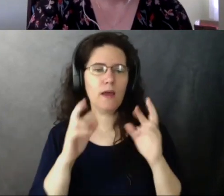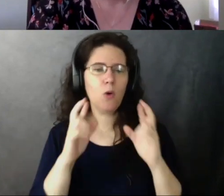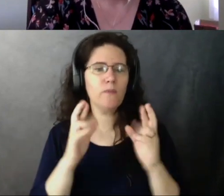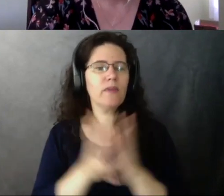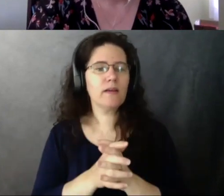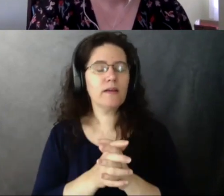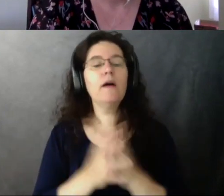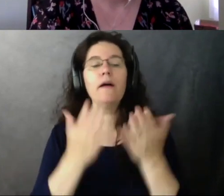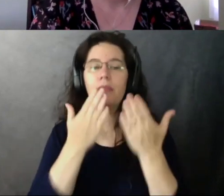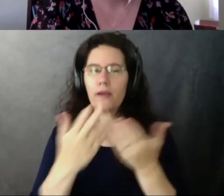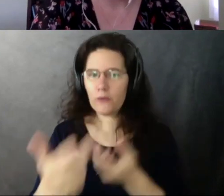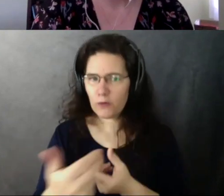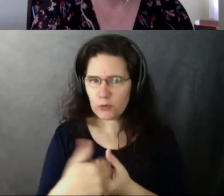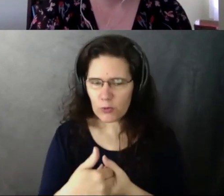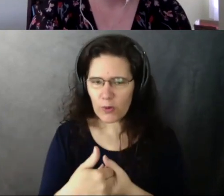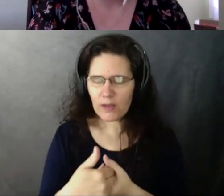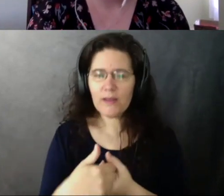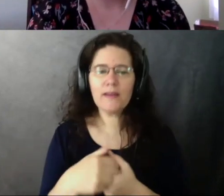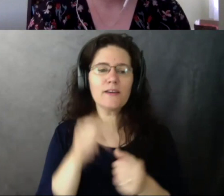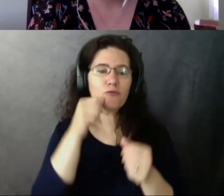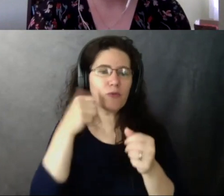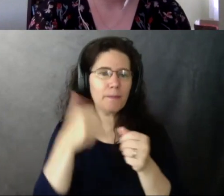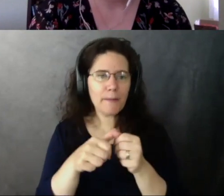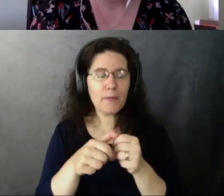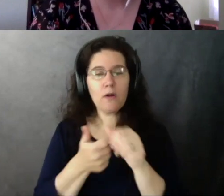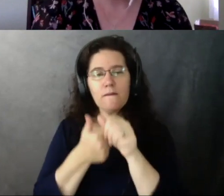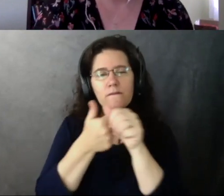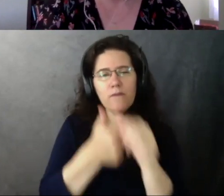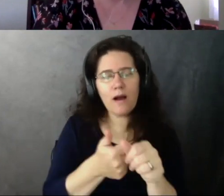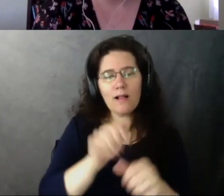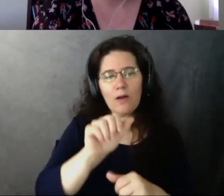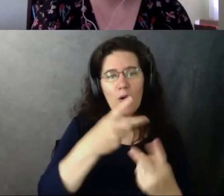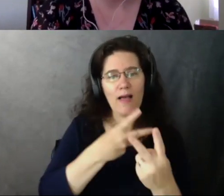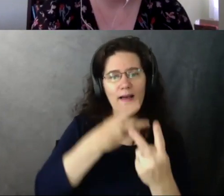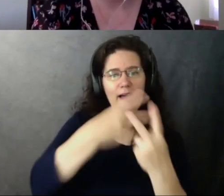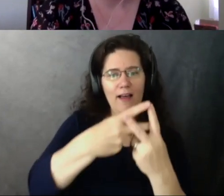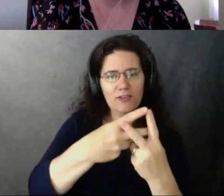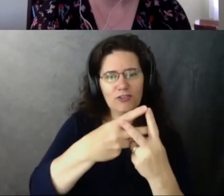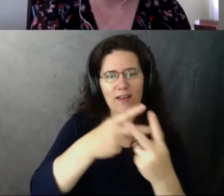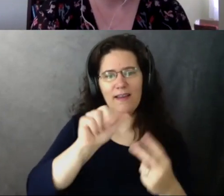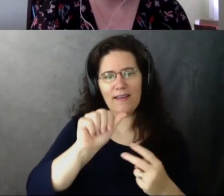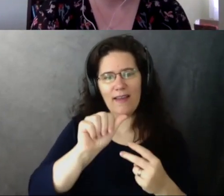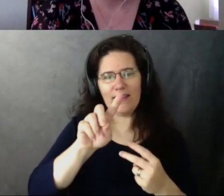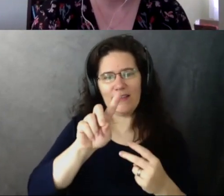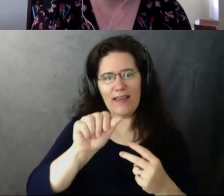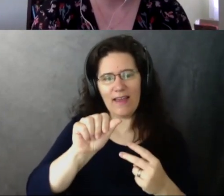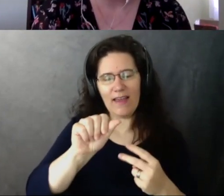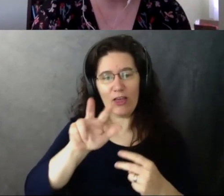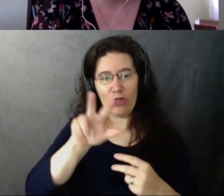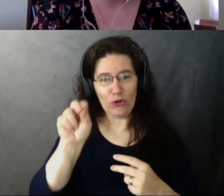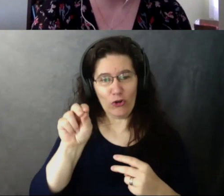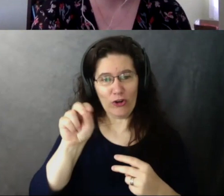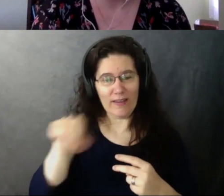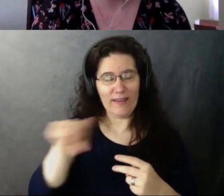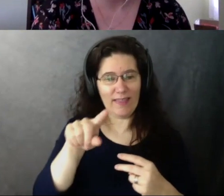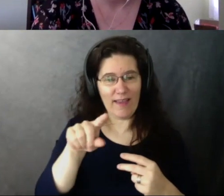again for joining. Remember to follow the ADA30 hashtag on all our social media to stay engaged